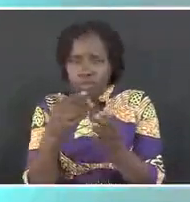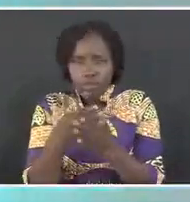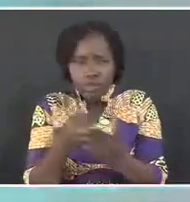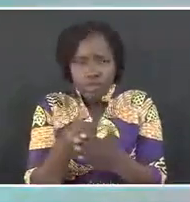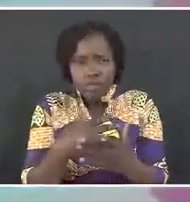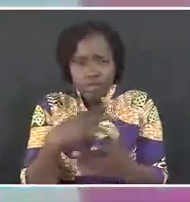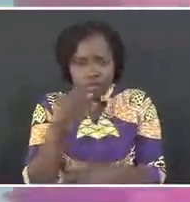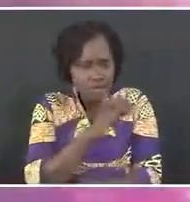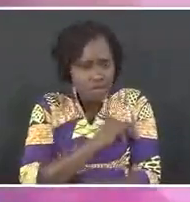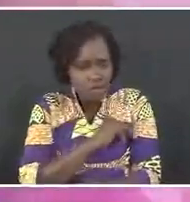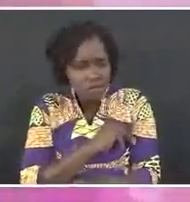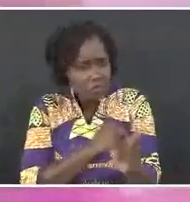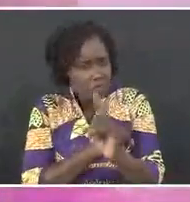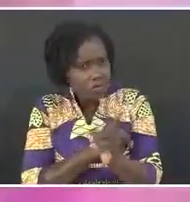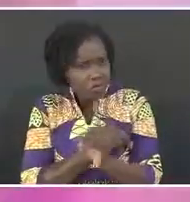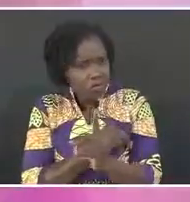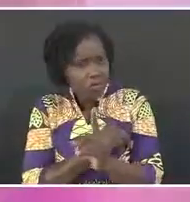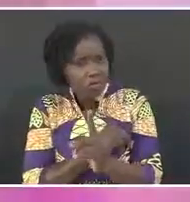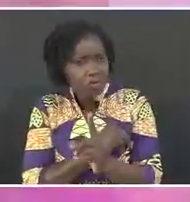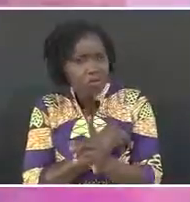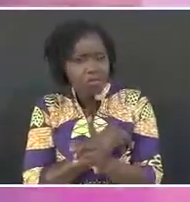to go for mission?